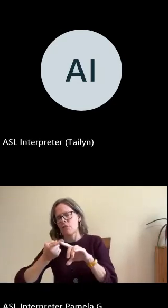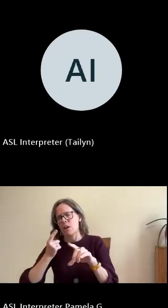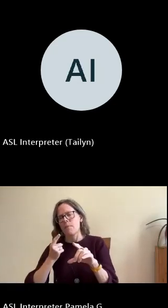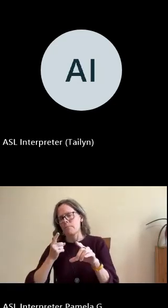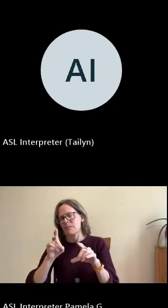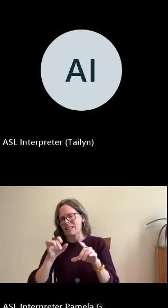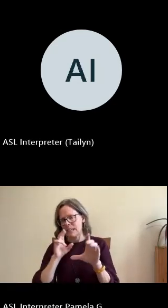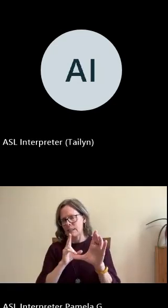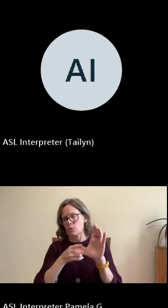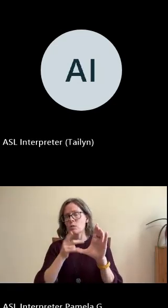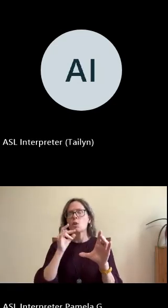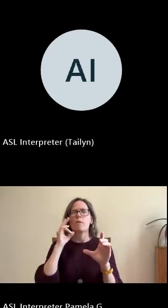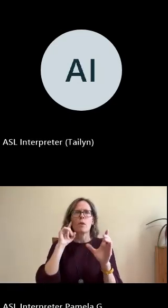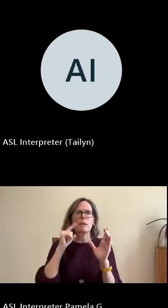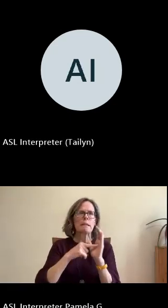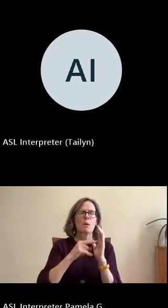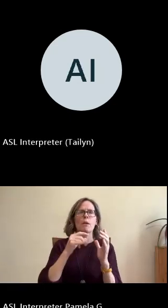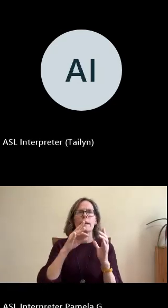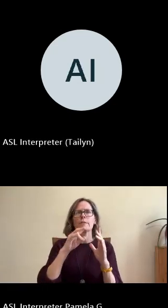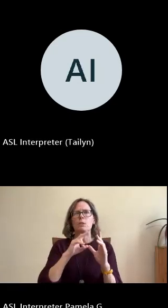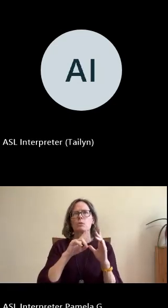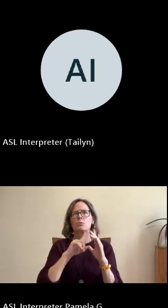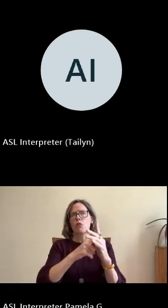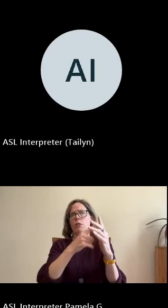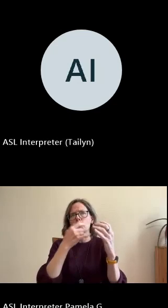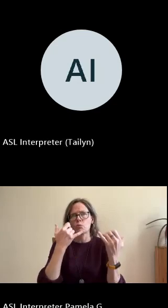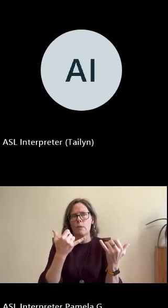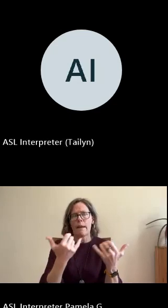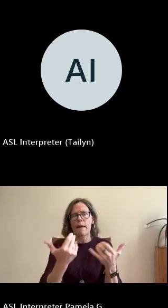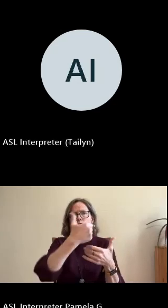30 days ahead. So like April 20th